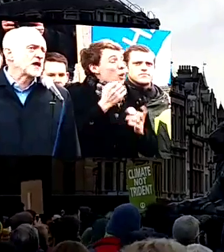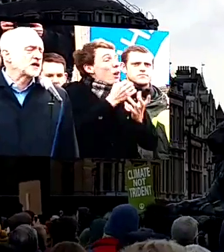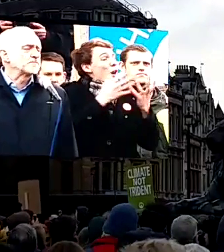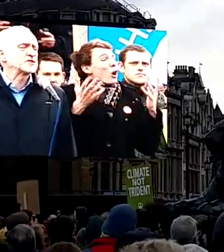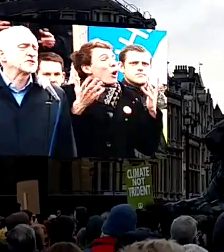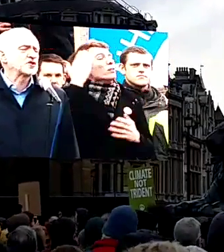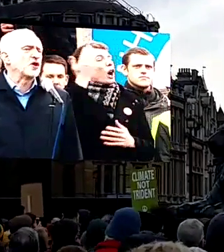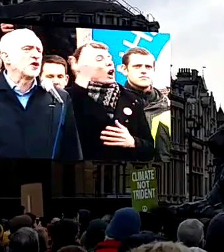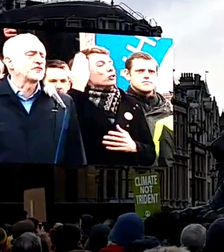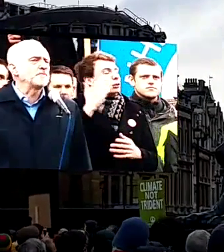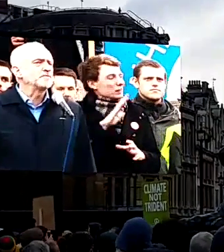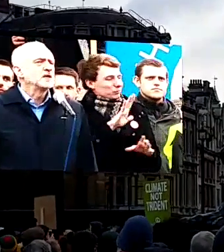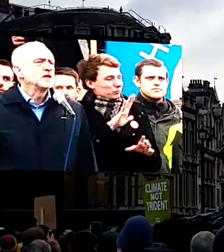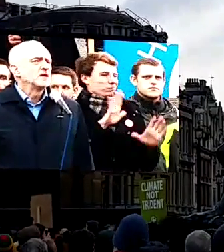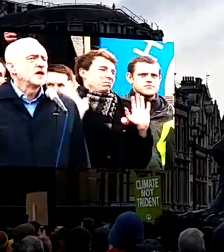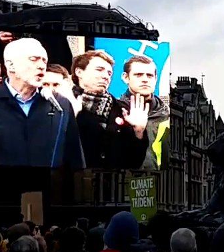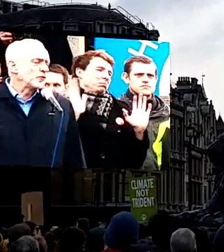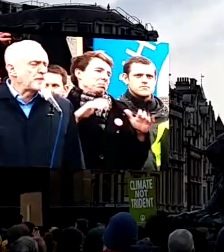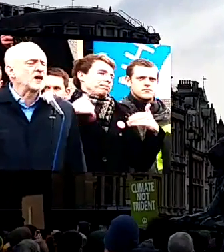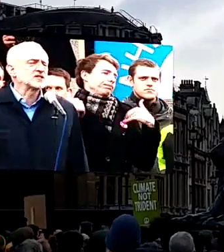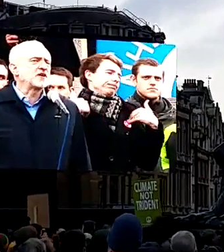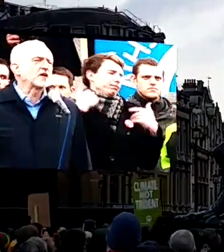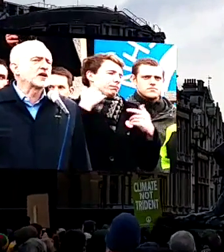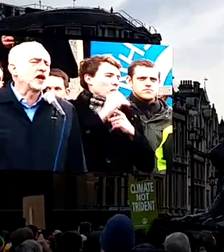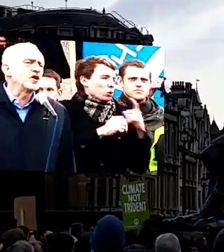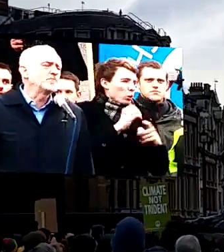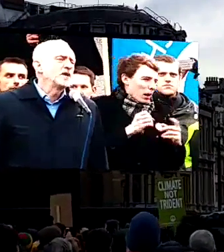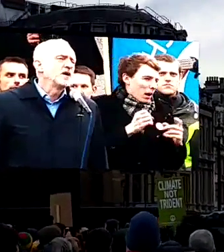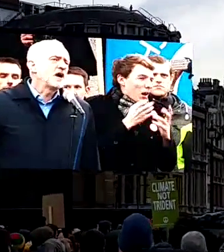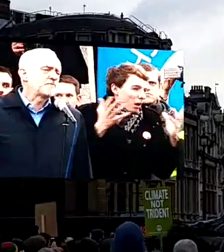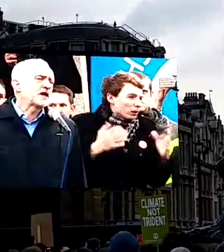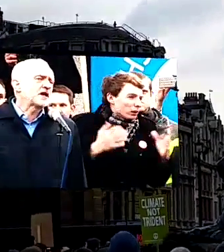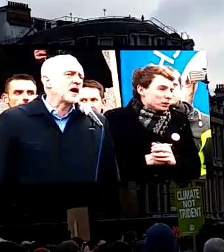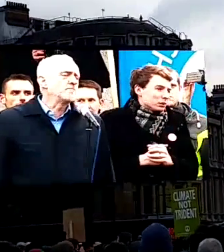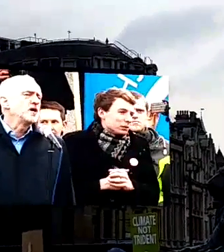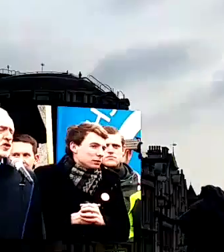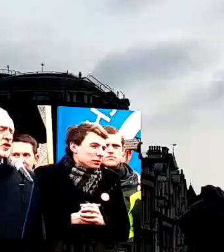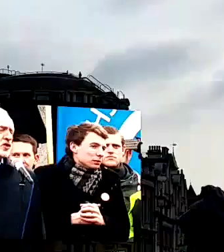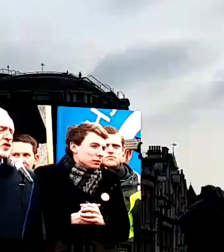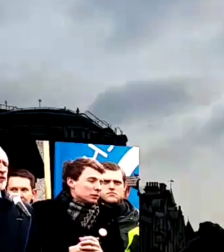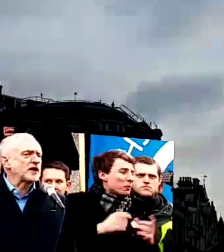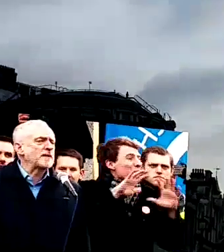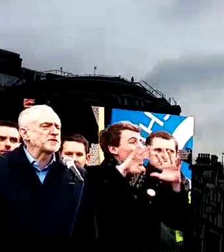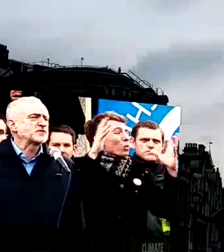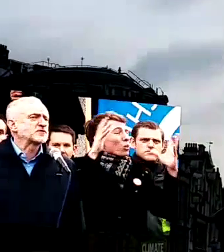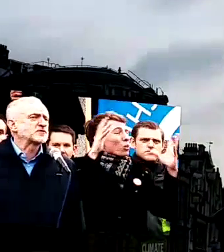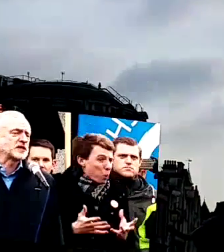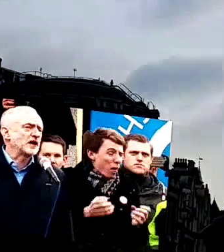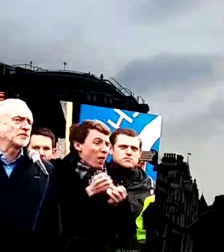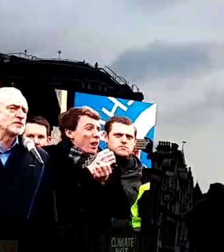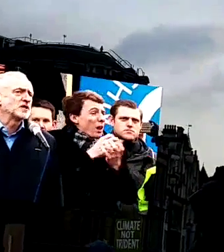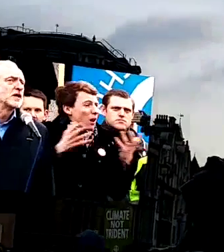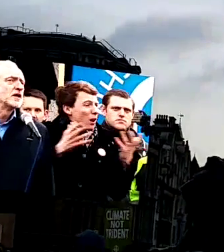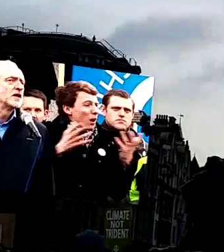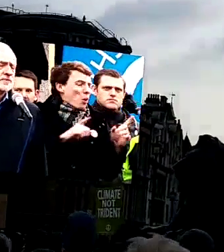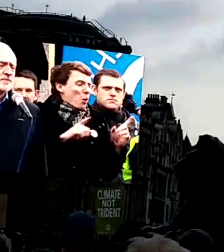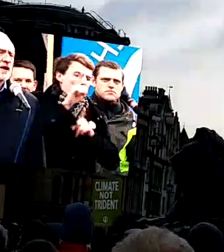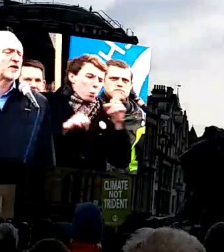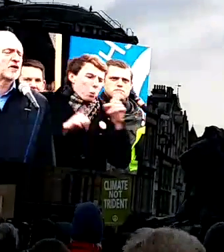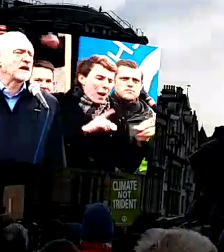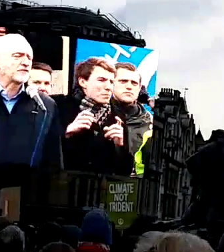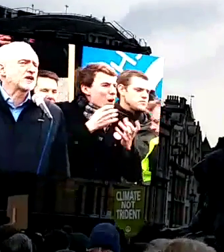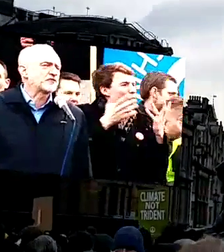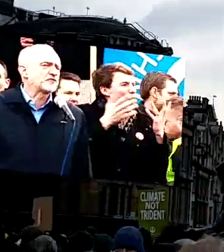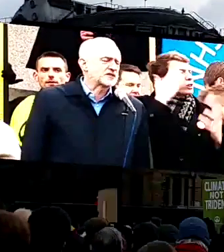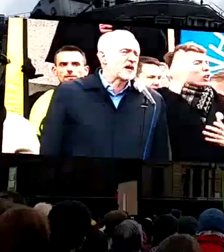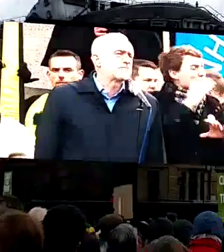not taken possession of them. Whole parts of our globe have become nuclear weapons free zones, Latin